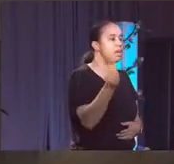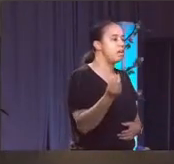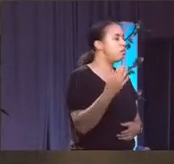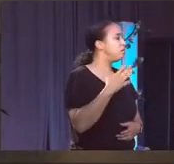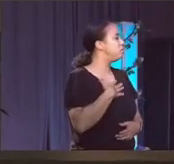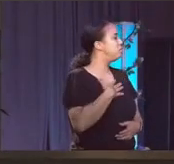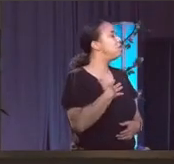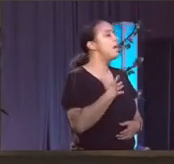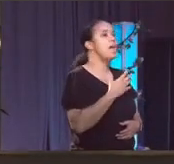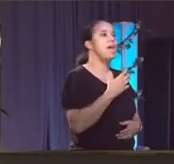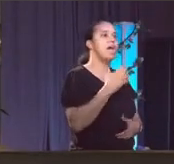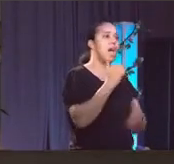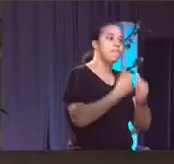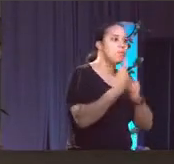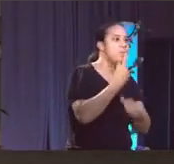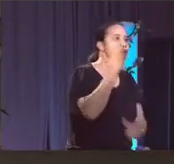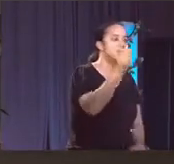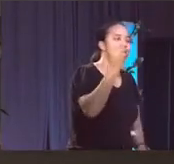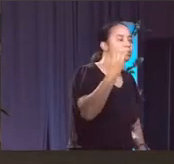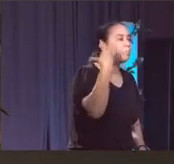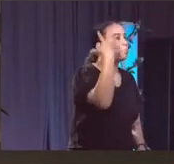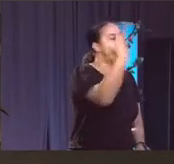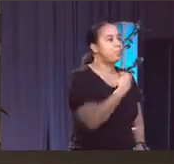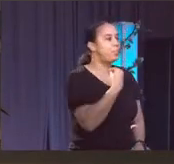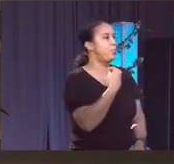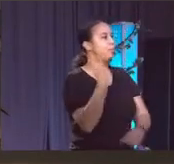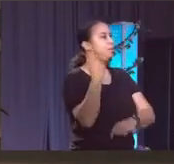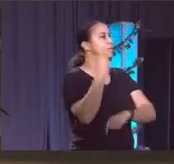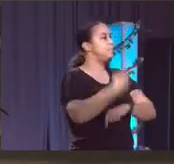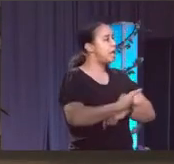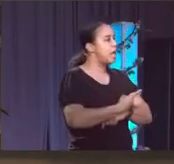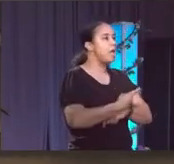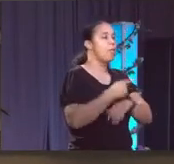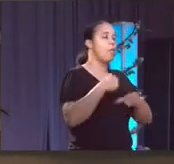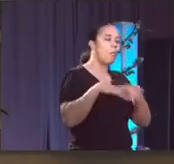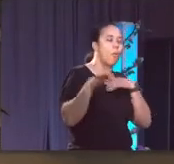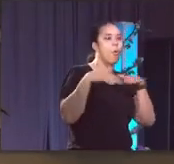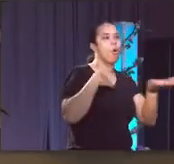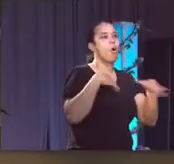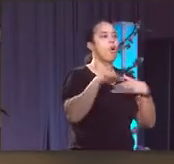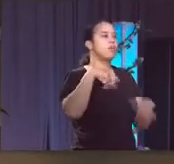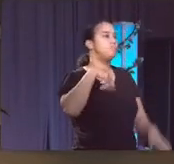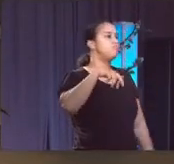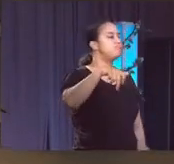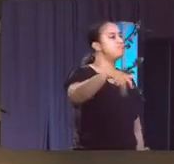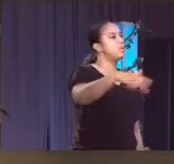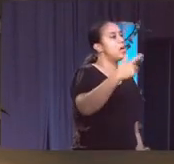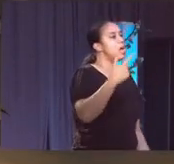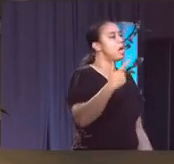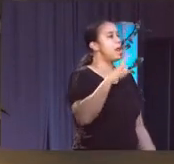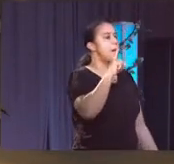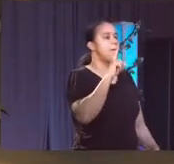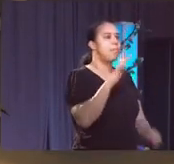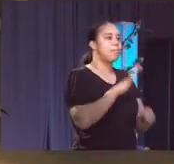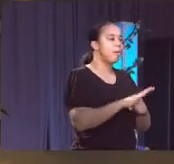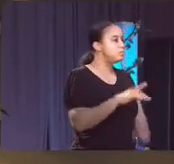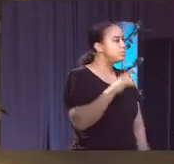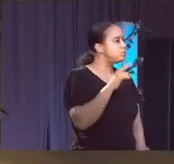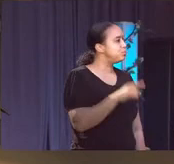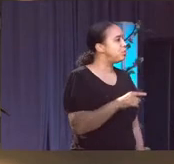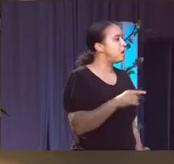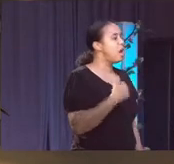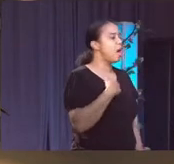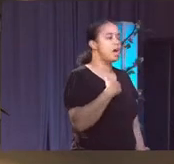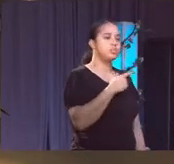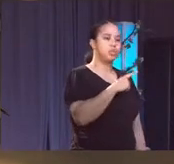Oh, y'all hear me? Everybody was out yesterday. It was a beautiful day. And we're walking. And I promise you, I